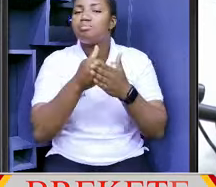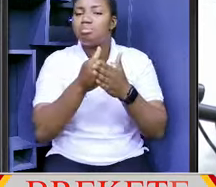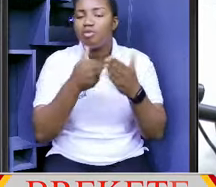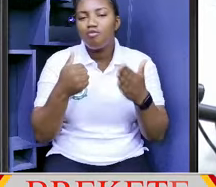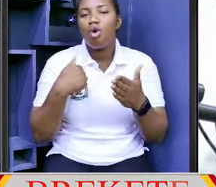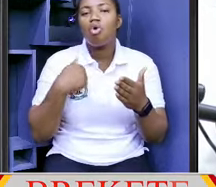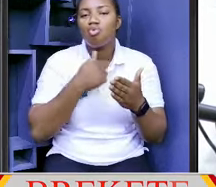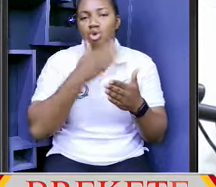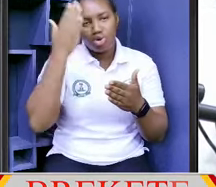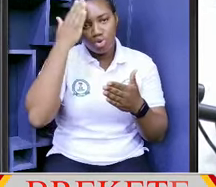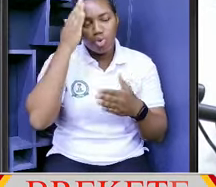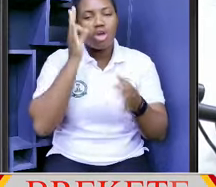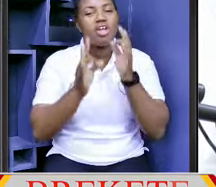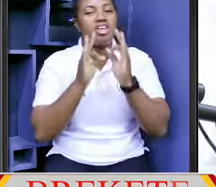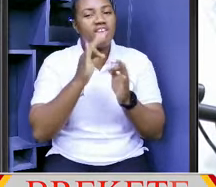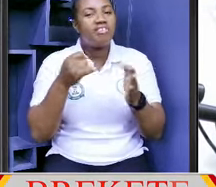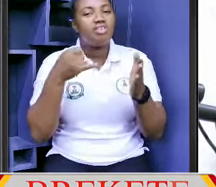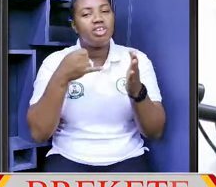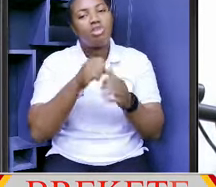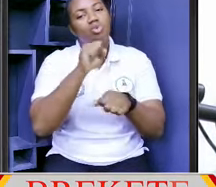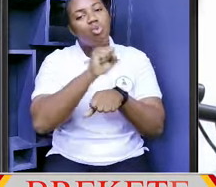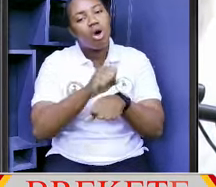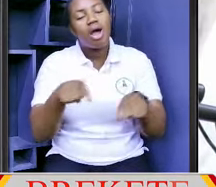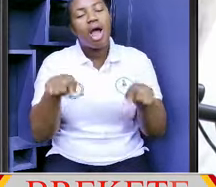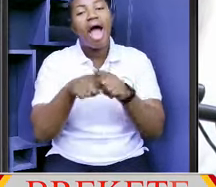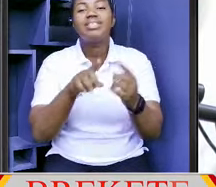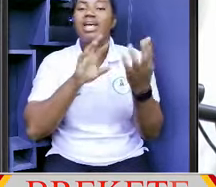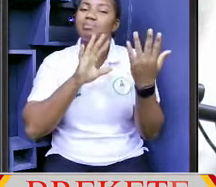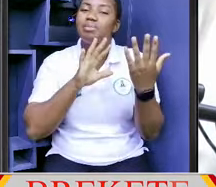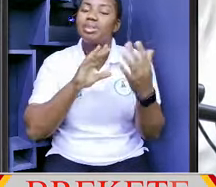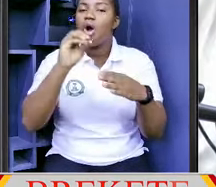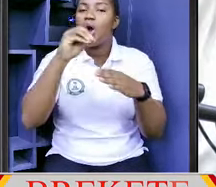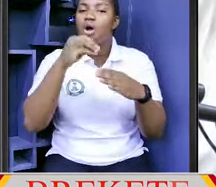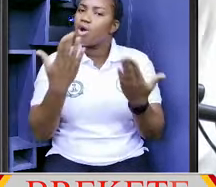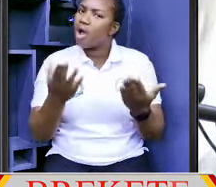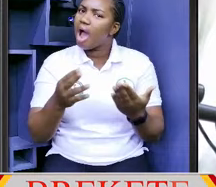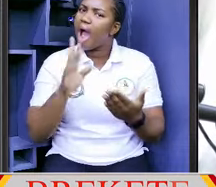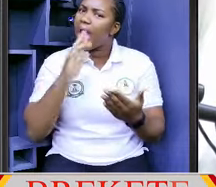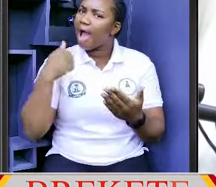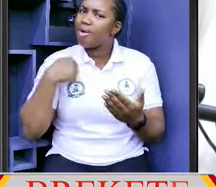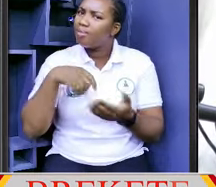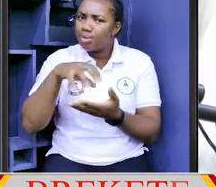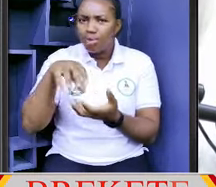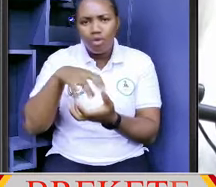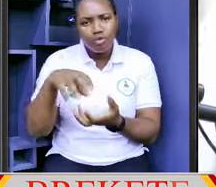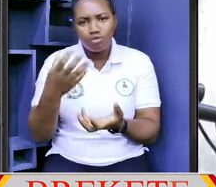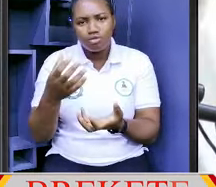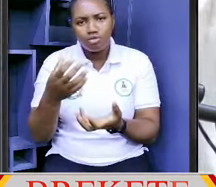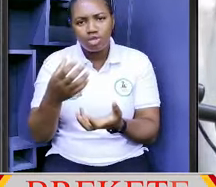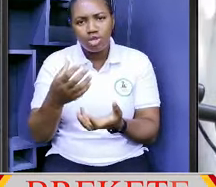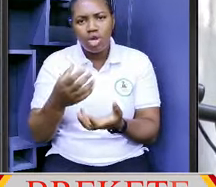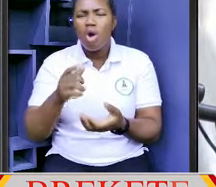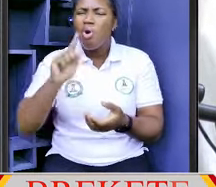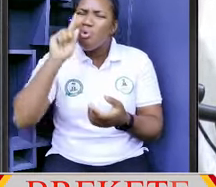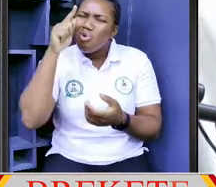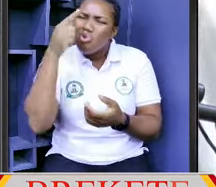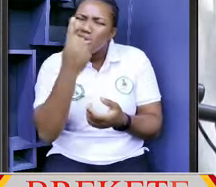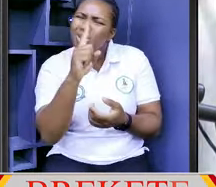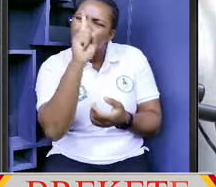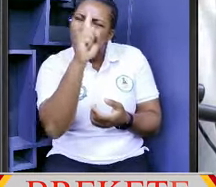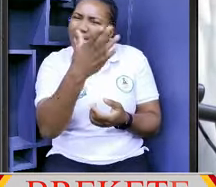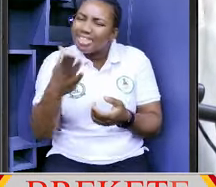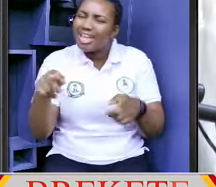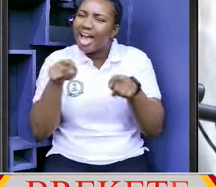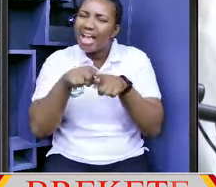before we go know whether it will work as expected. Are we that confused? No. Just one thing.